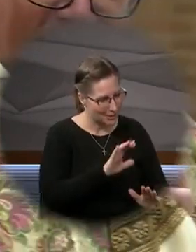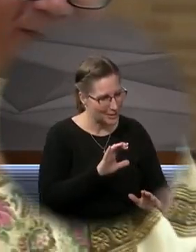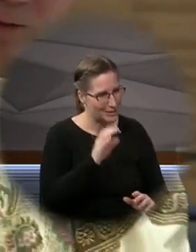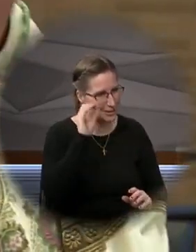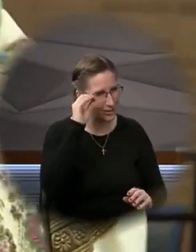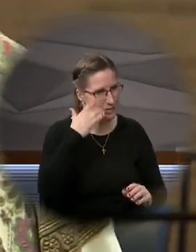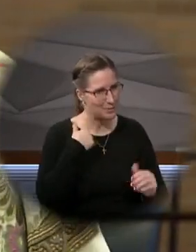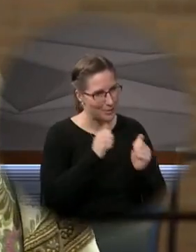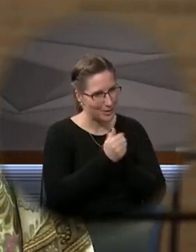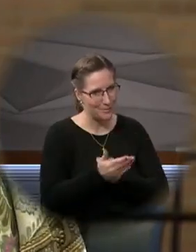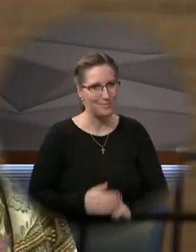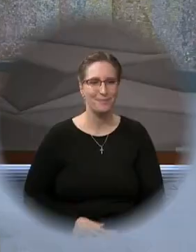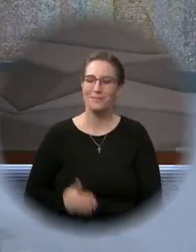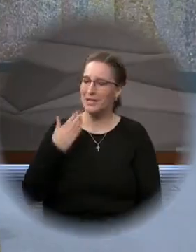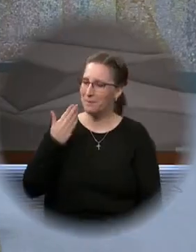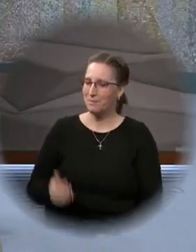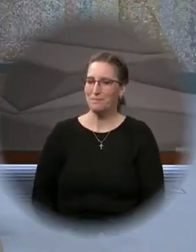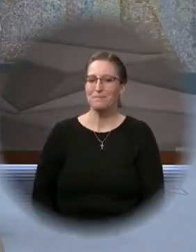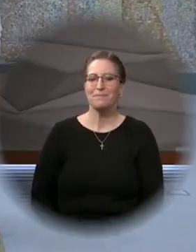Thank you.